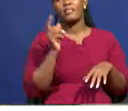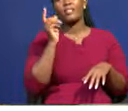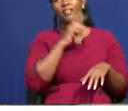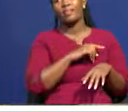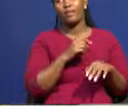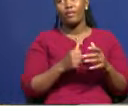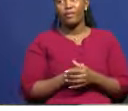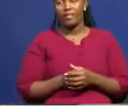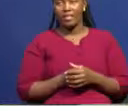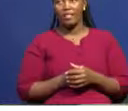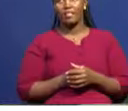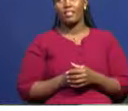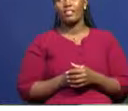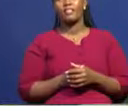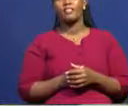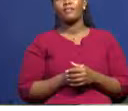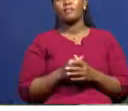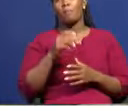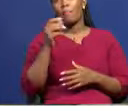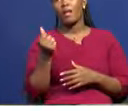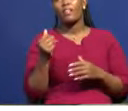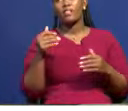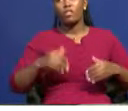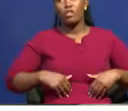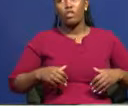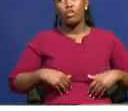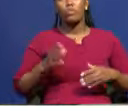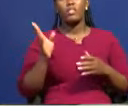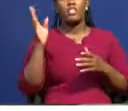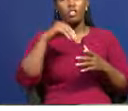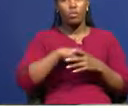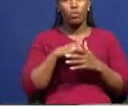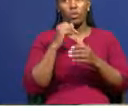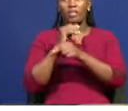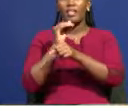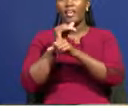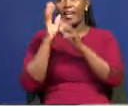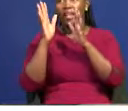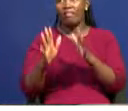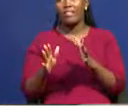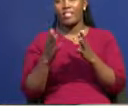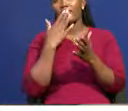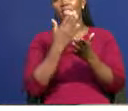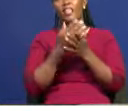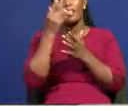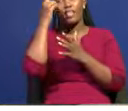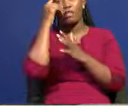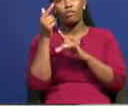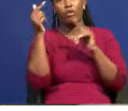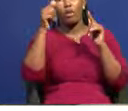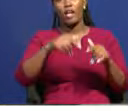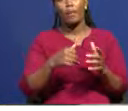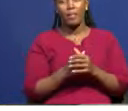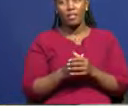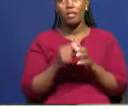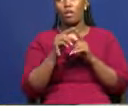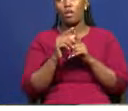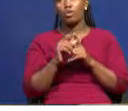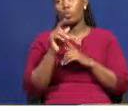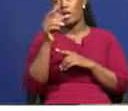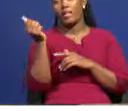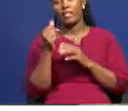now. Philip Pandey, youth inclusion advisor, also an economist. Thank you for coming in. And finally, the gentleman at the end is Dr. Benjamin